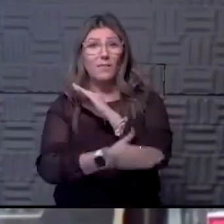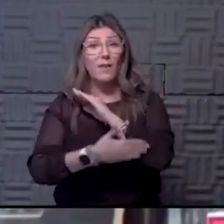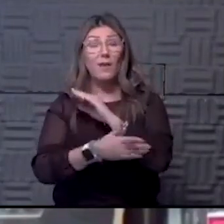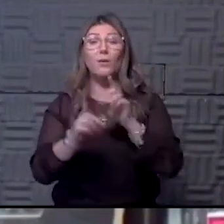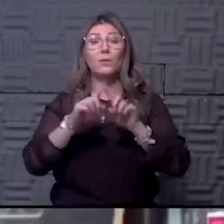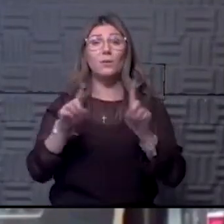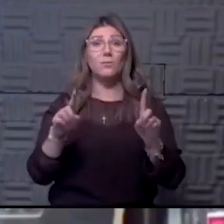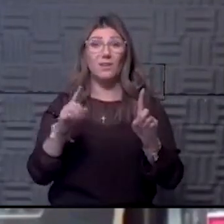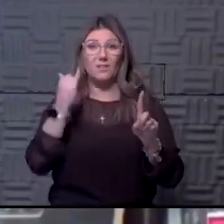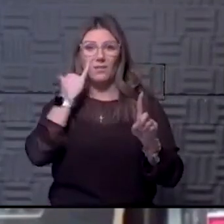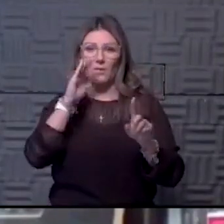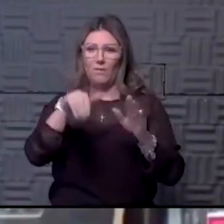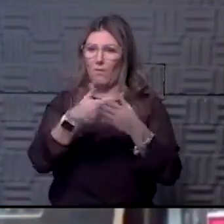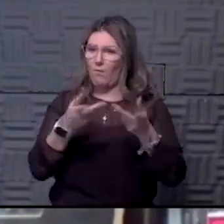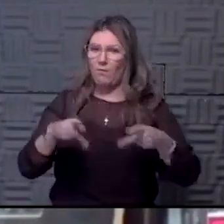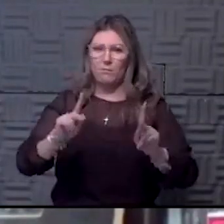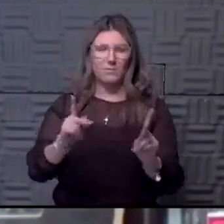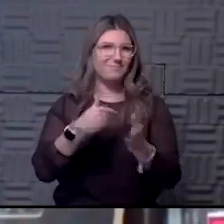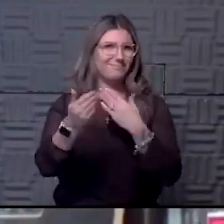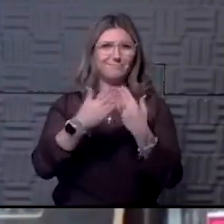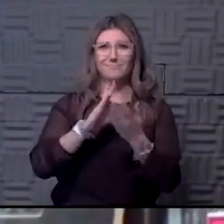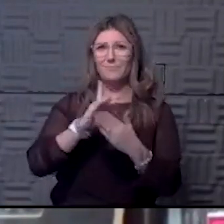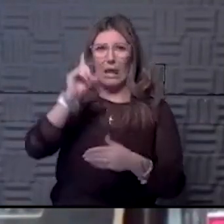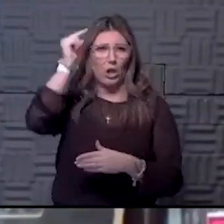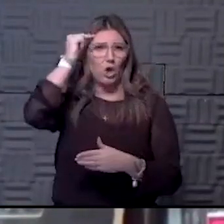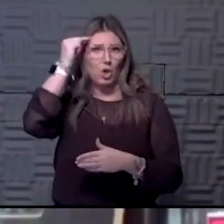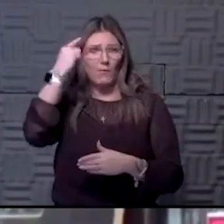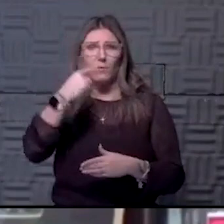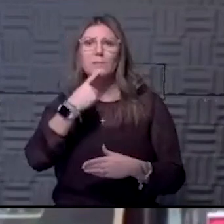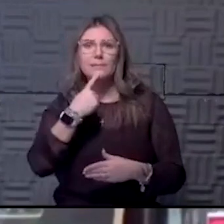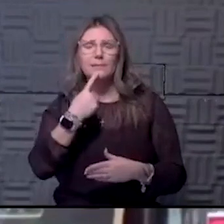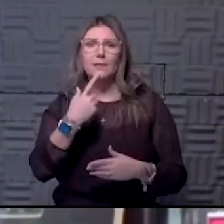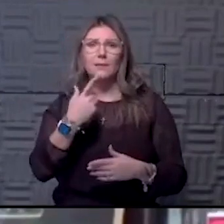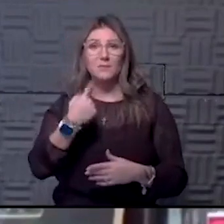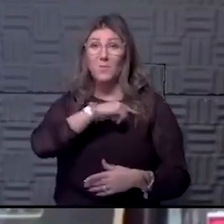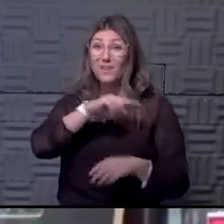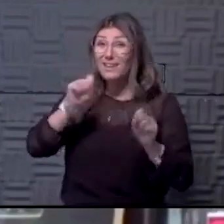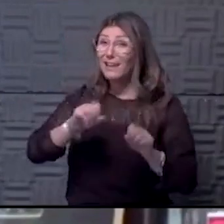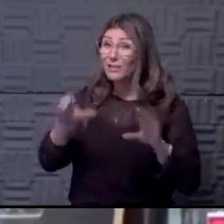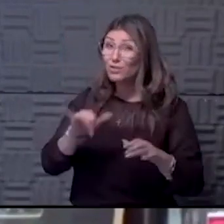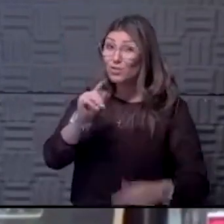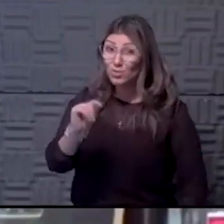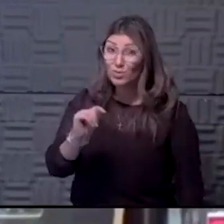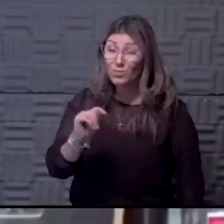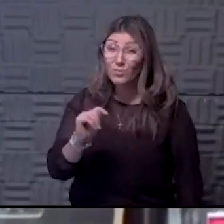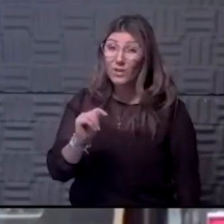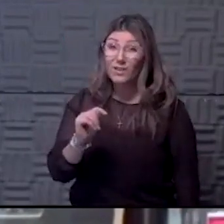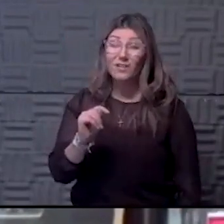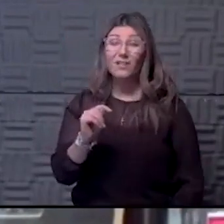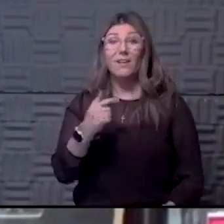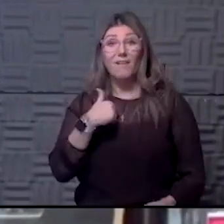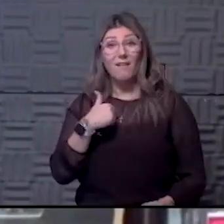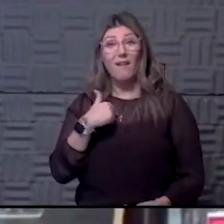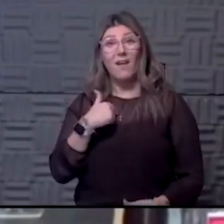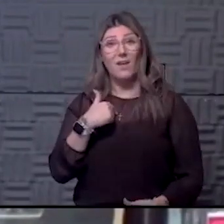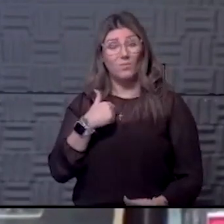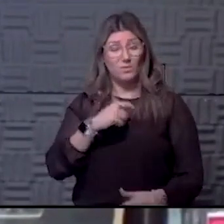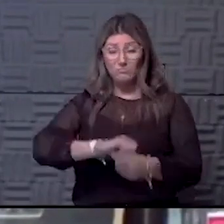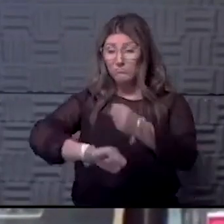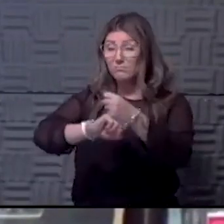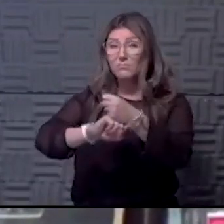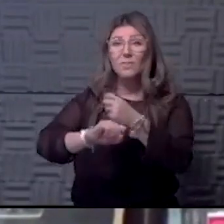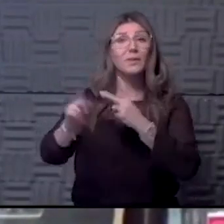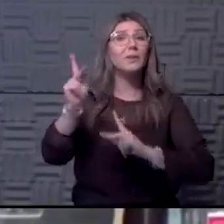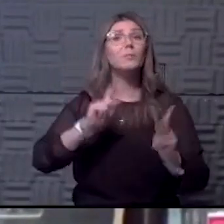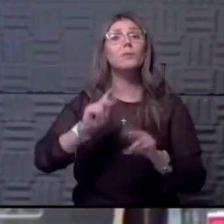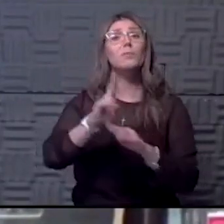every opportunity, regardless of what government says, we can do this. And I would promote that people